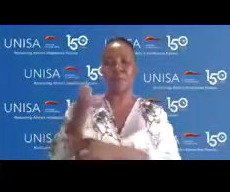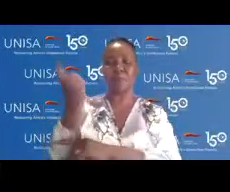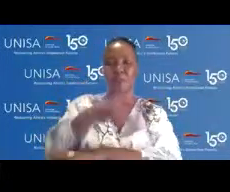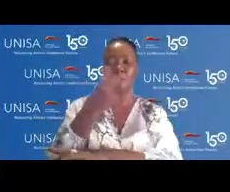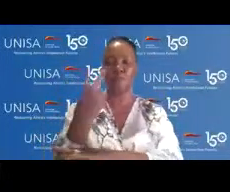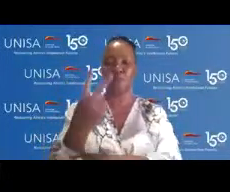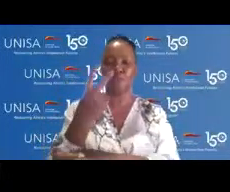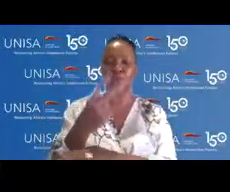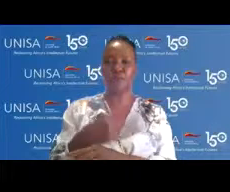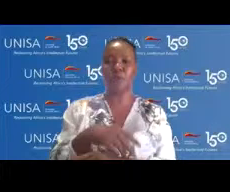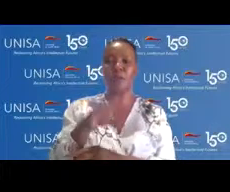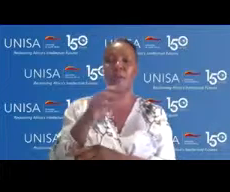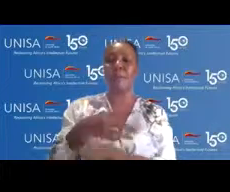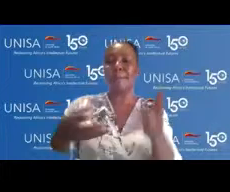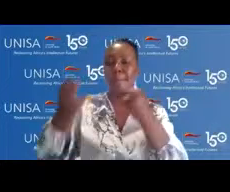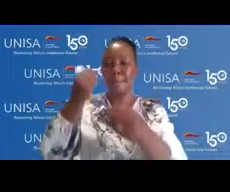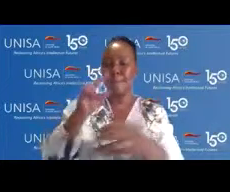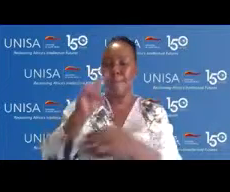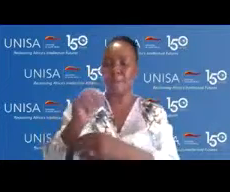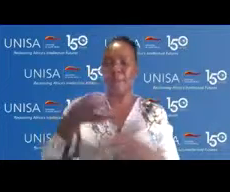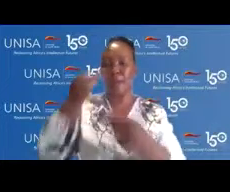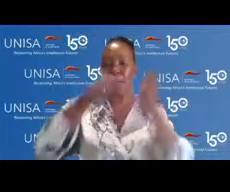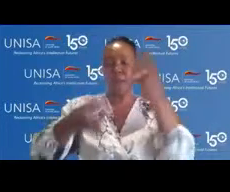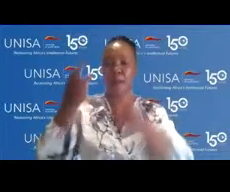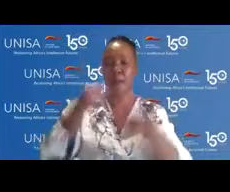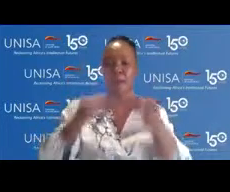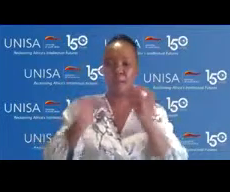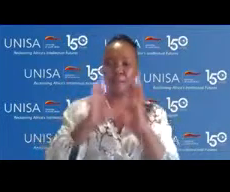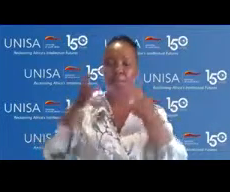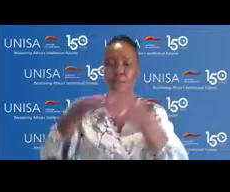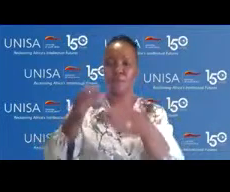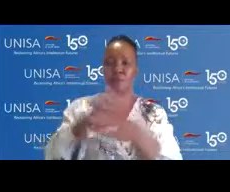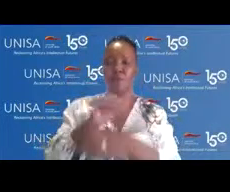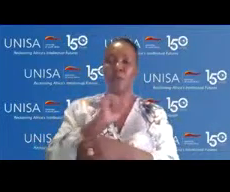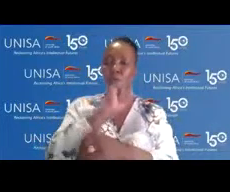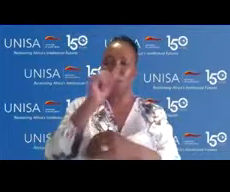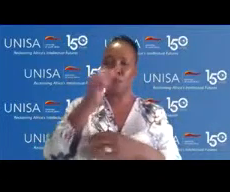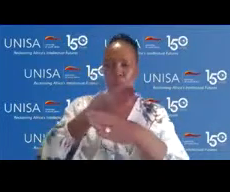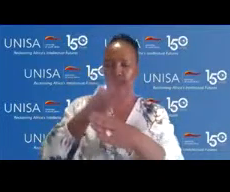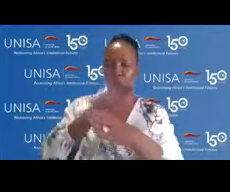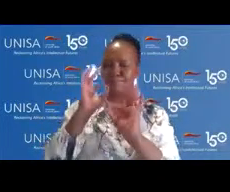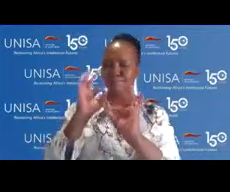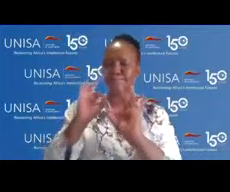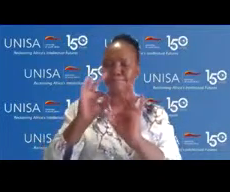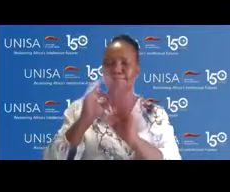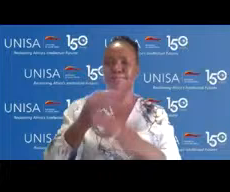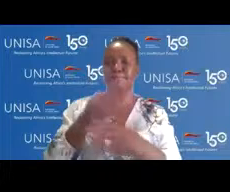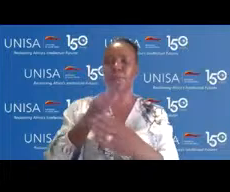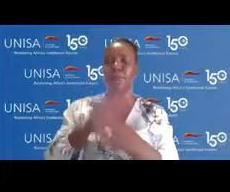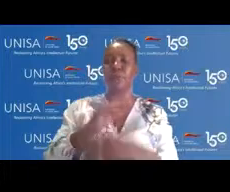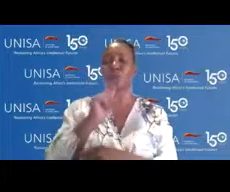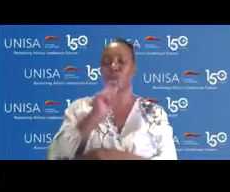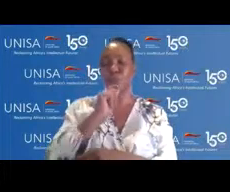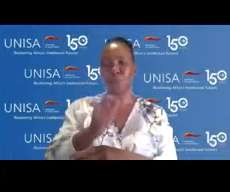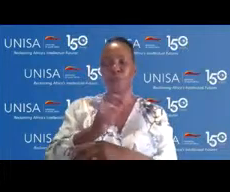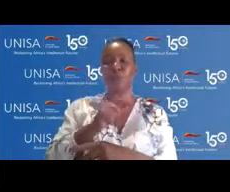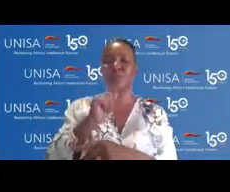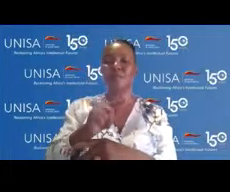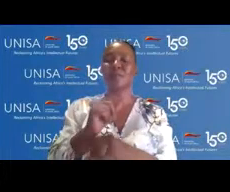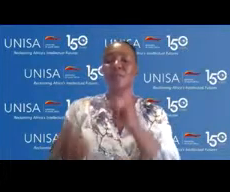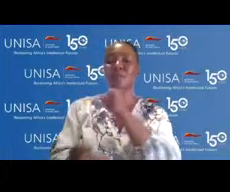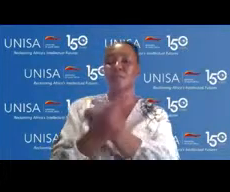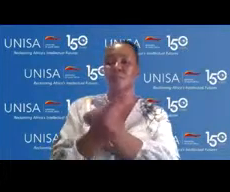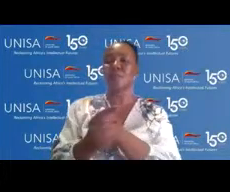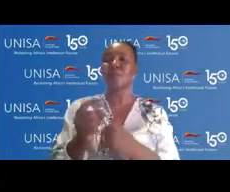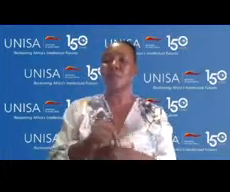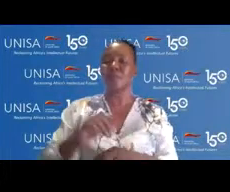Learning Masterclass. Your dedication truly made today's session a success. I would also like to